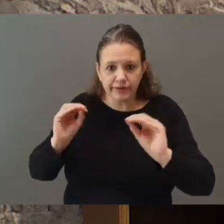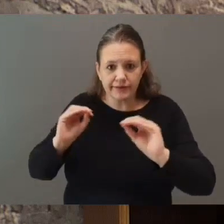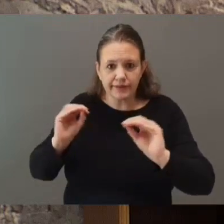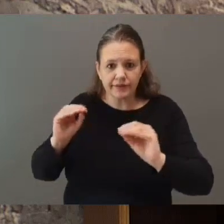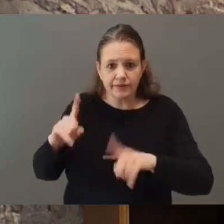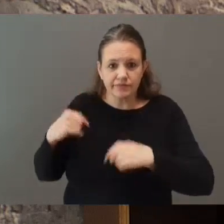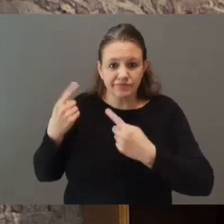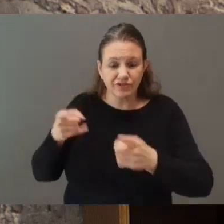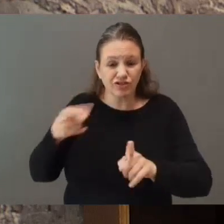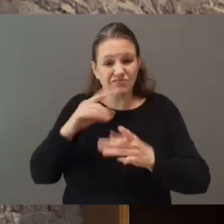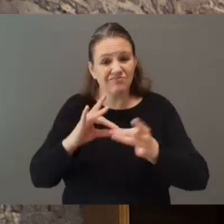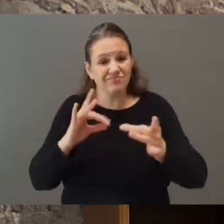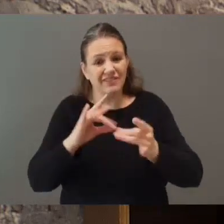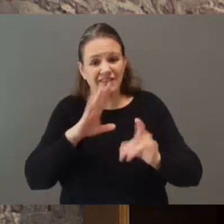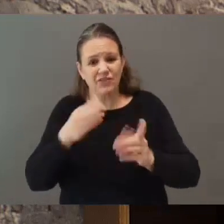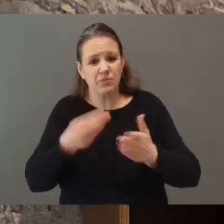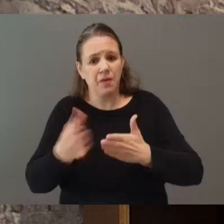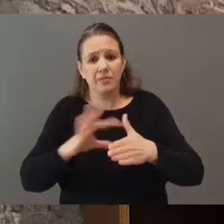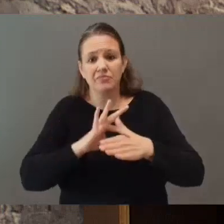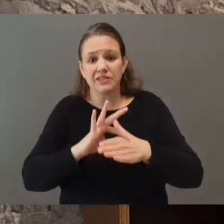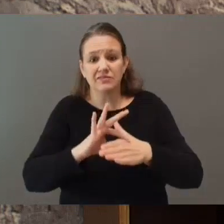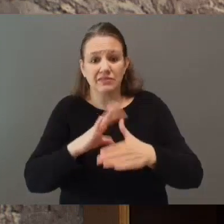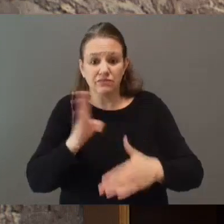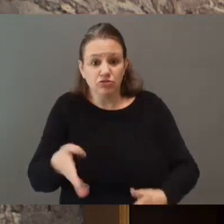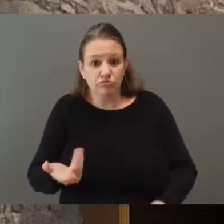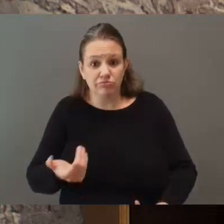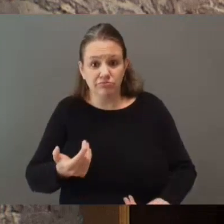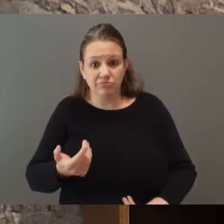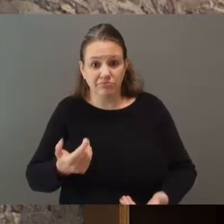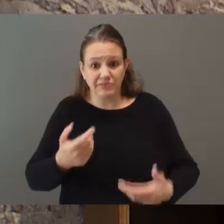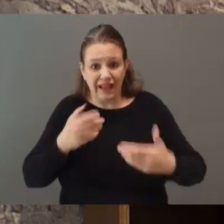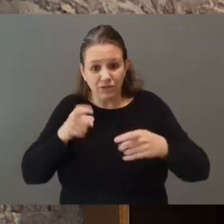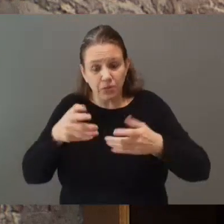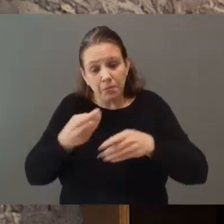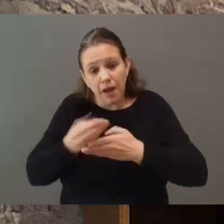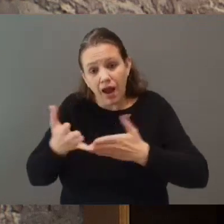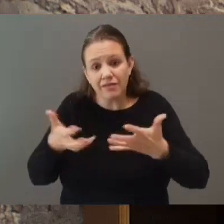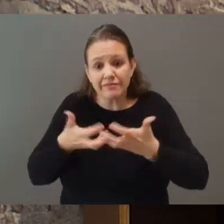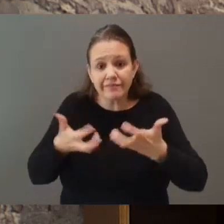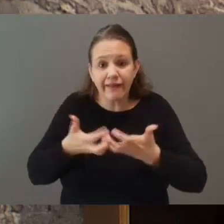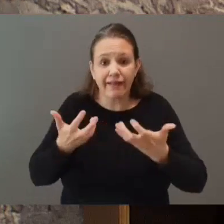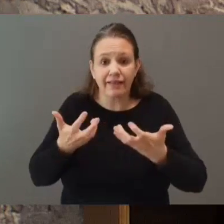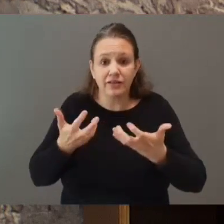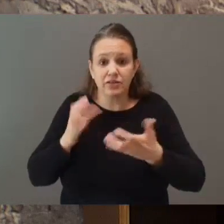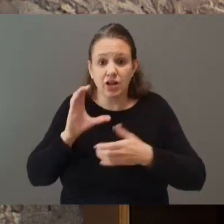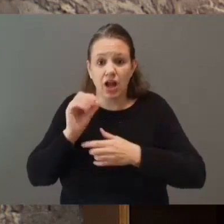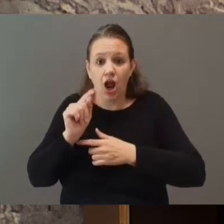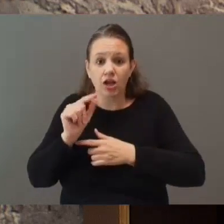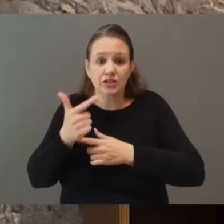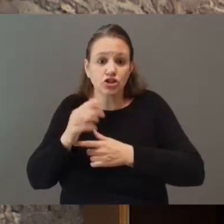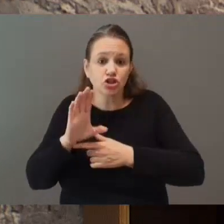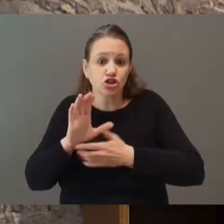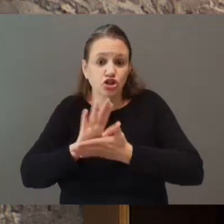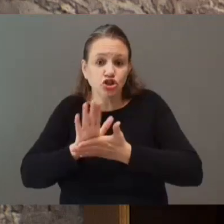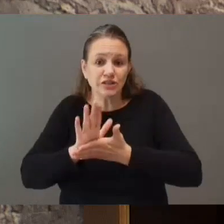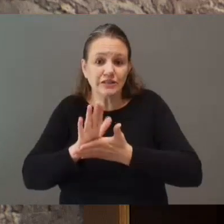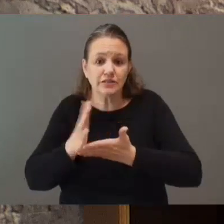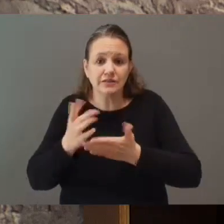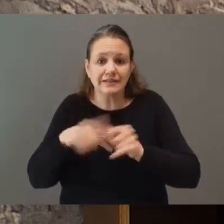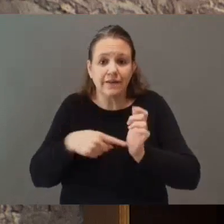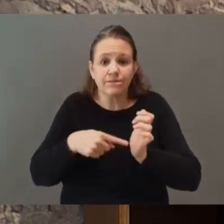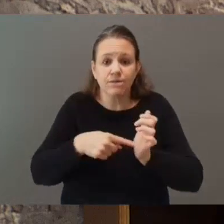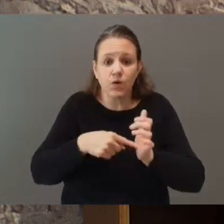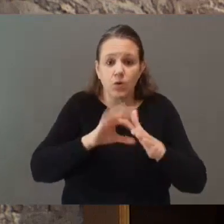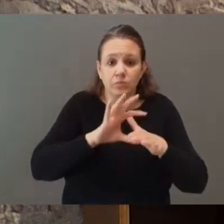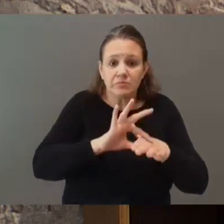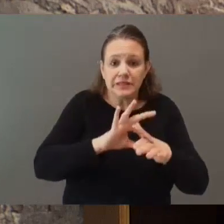and cottage cheese. The price of groceries is ridiculous," end quote. The NDP promises also ring hollow for Glenna, who's grappling with soaring